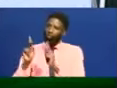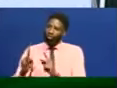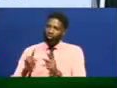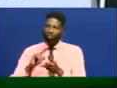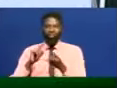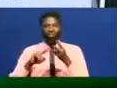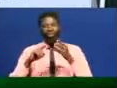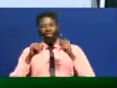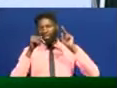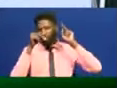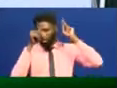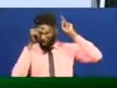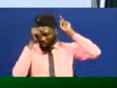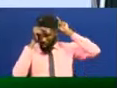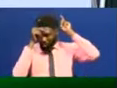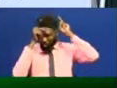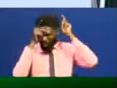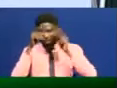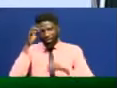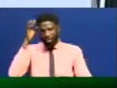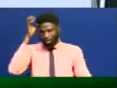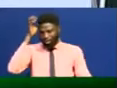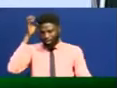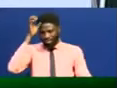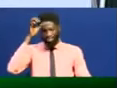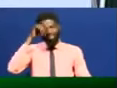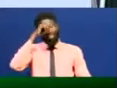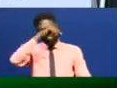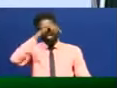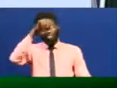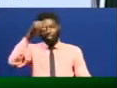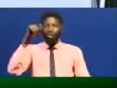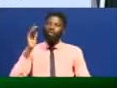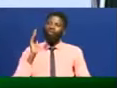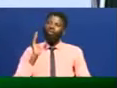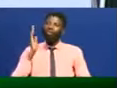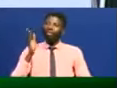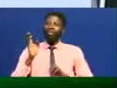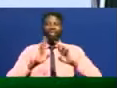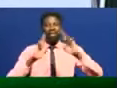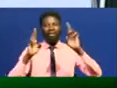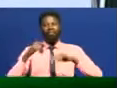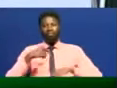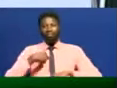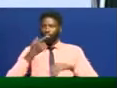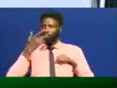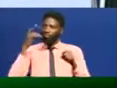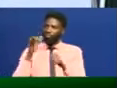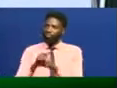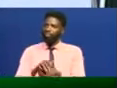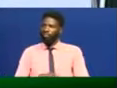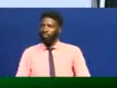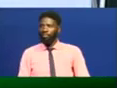in Kakamega, in Eldoret, they will be ready. I assure you.